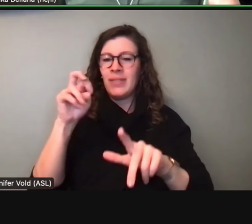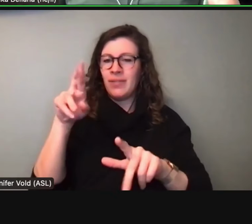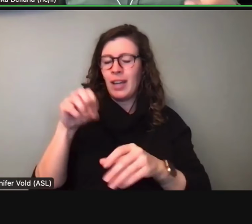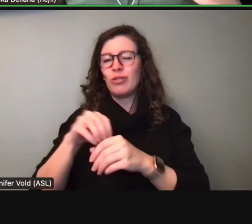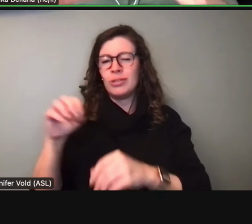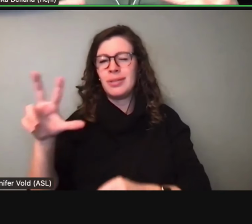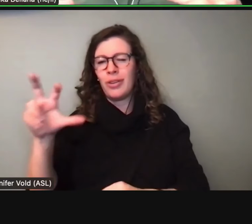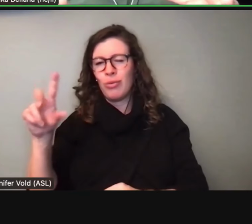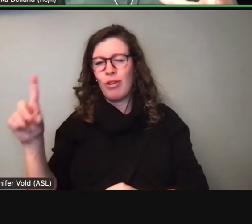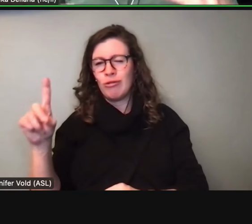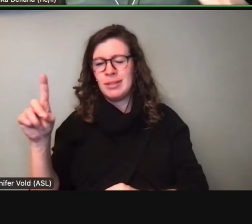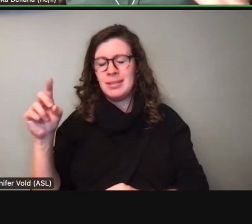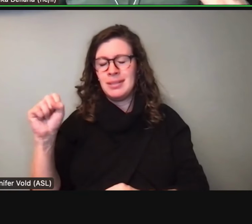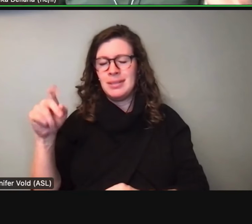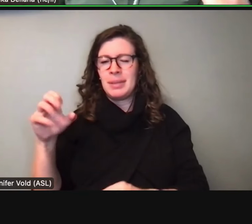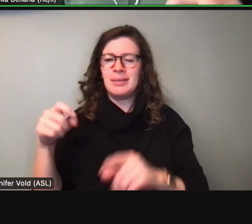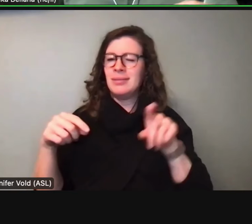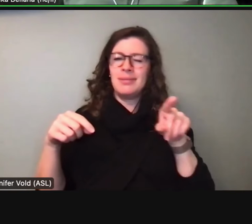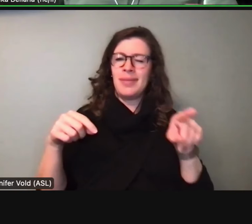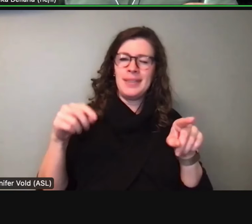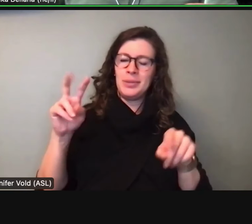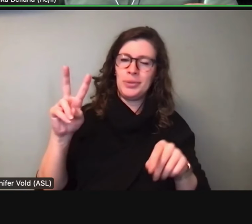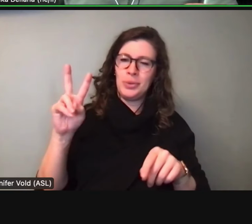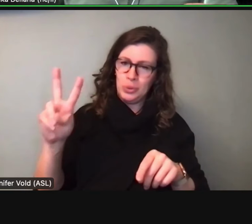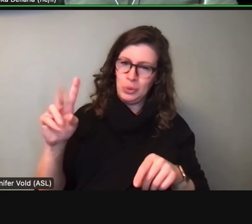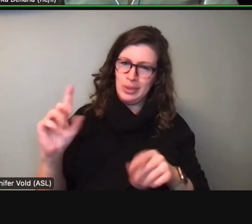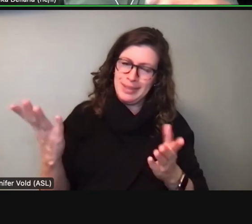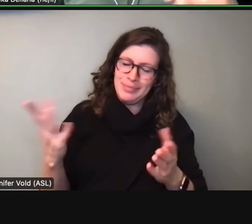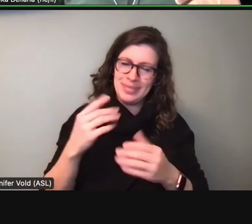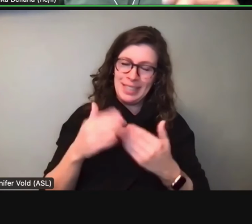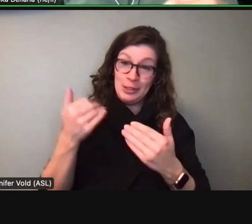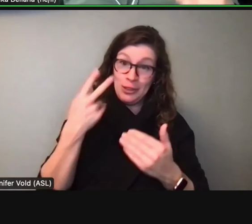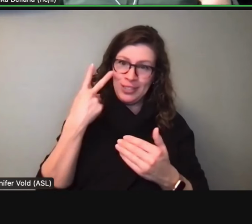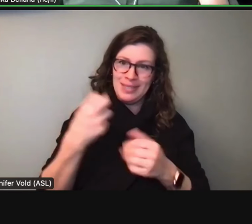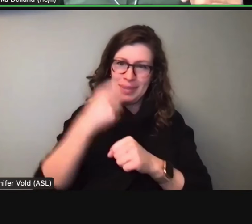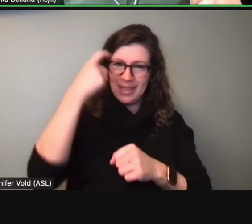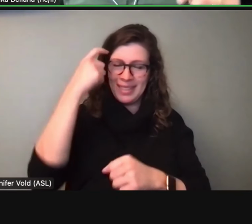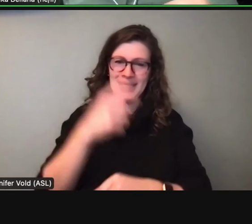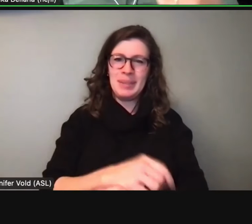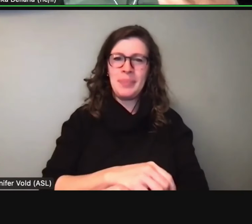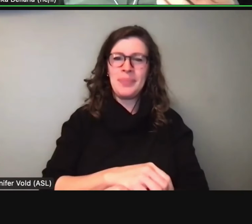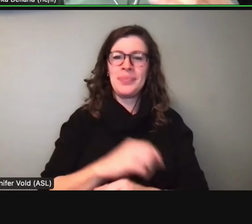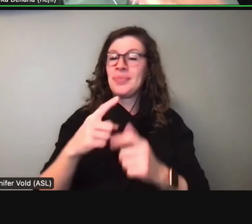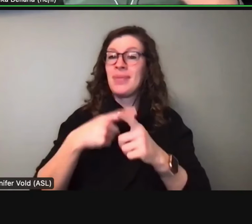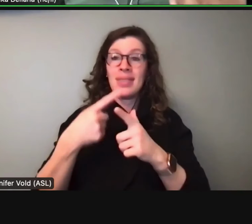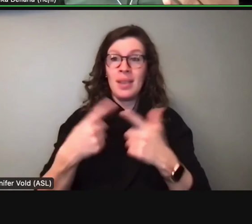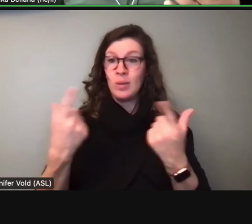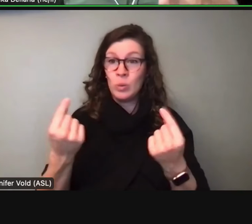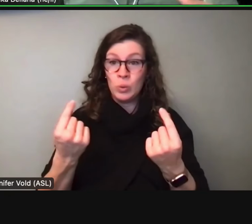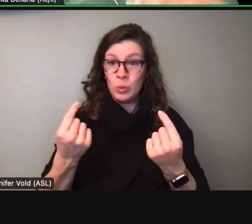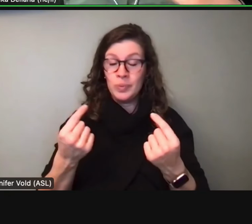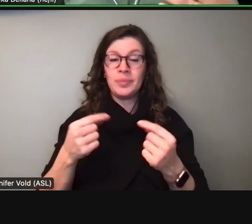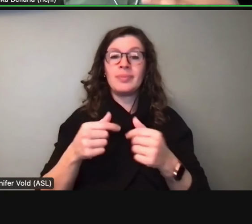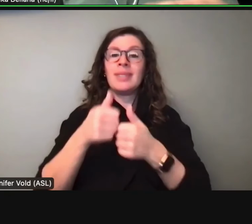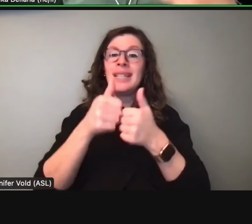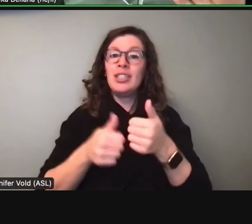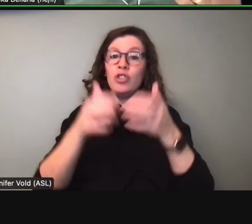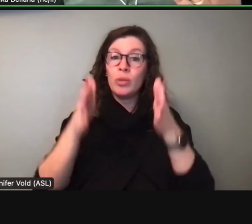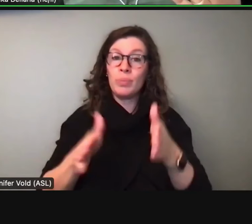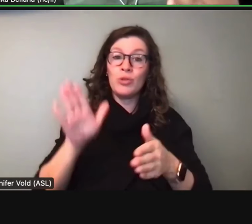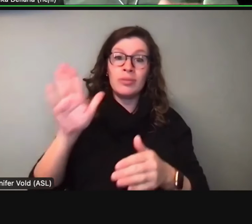this case, it's a 2-dimensional one, so we can actually see it and make sense of it. Then, what you can do is take each subject's